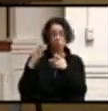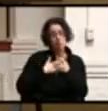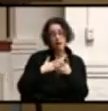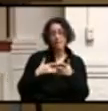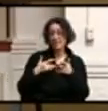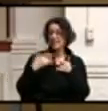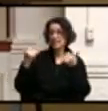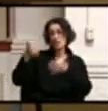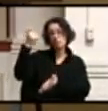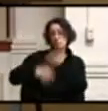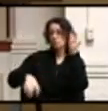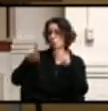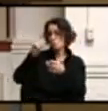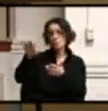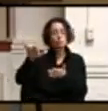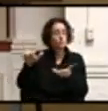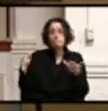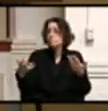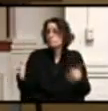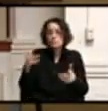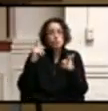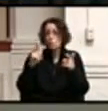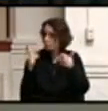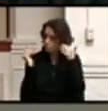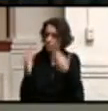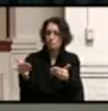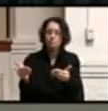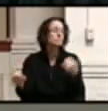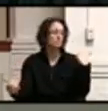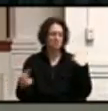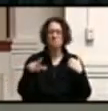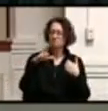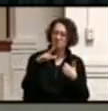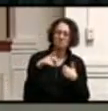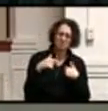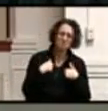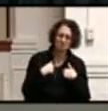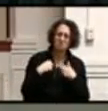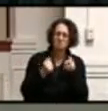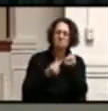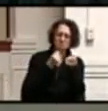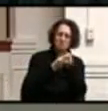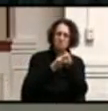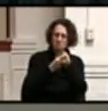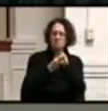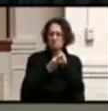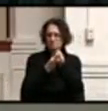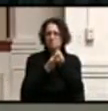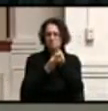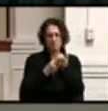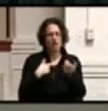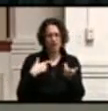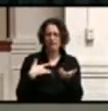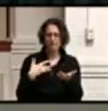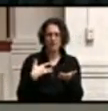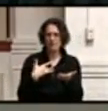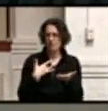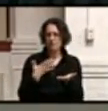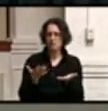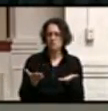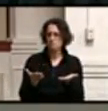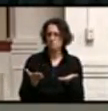Seems he so. Needs direction. Okay. So, yeah. Well, I'm certainly in favor of sending out